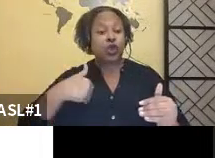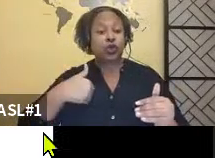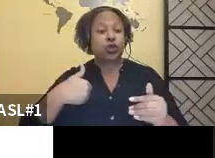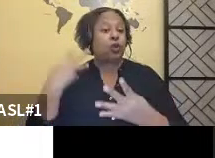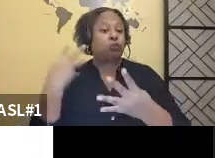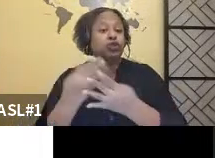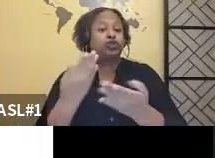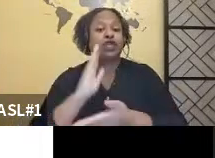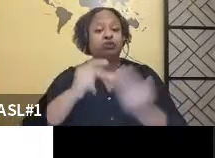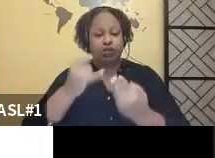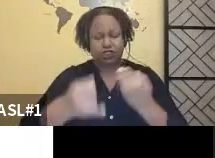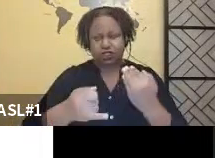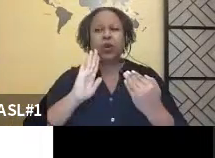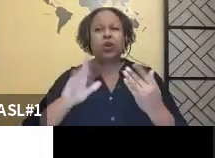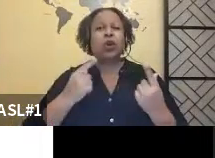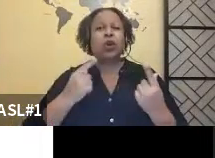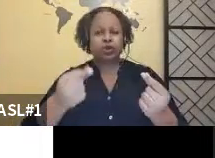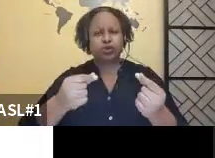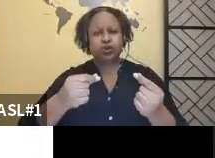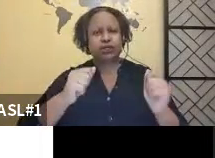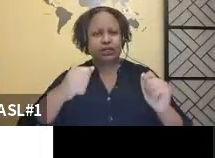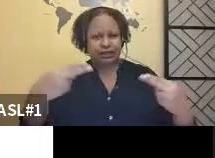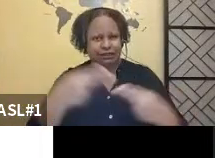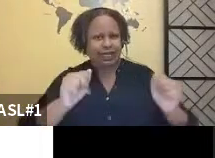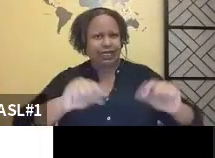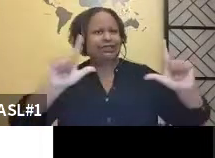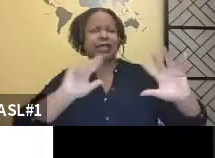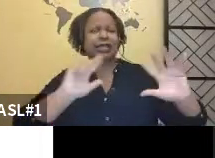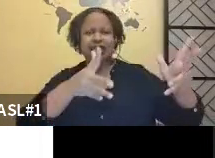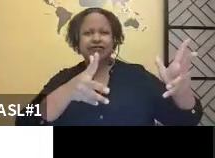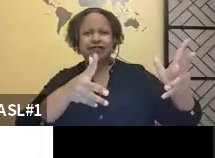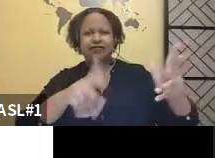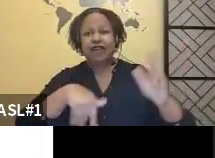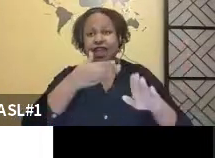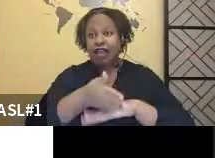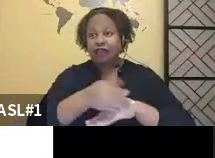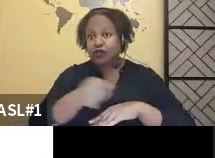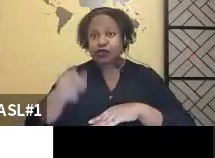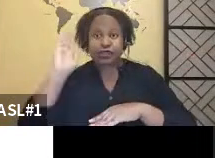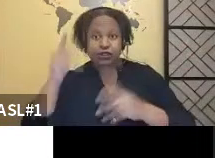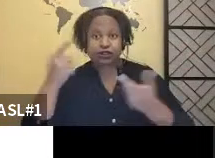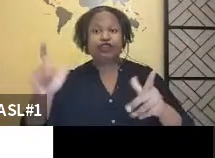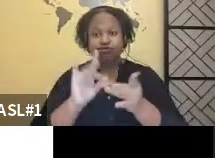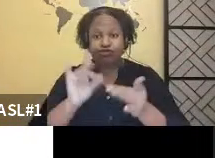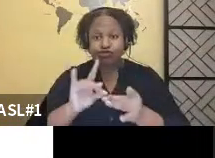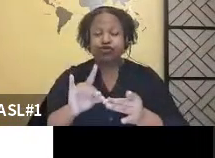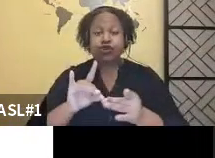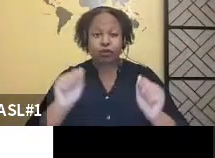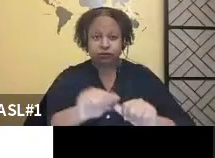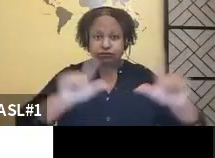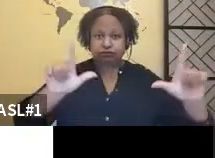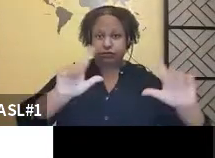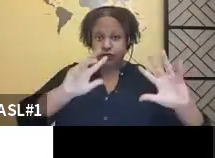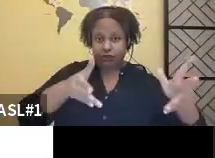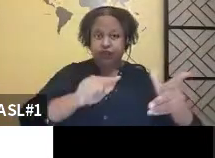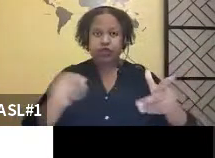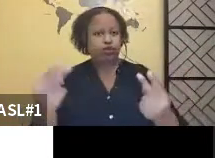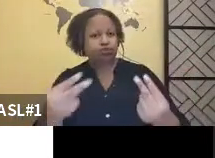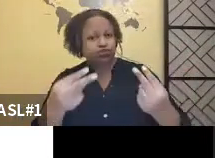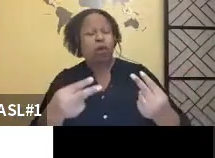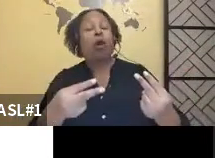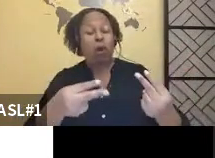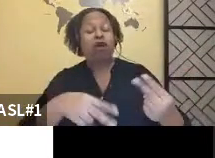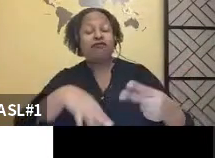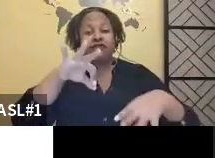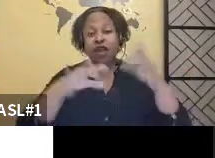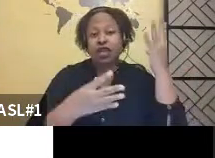slides up later on after the speakers have concluded their remarks for you to find out more. And we're going to encourage you to get involved.